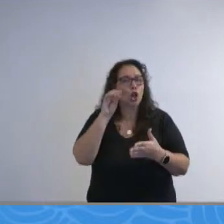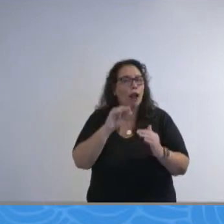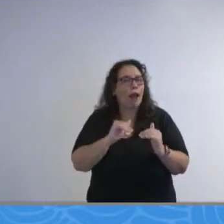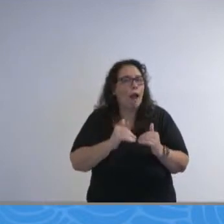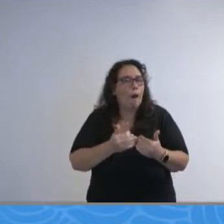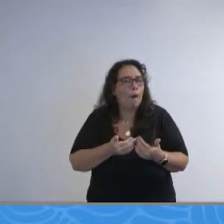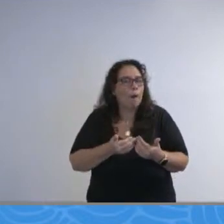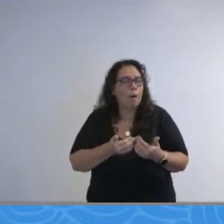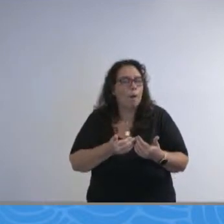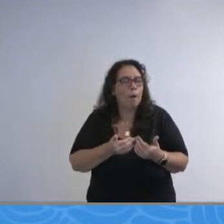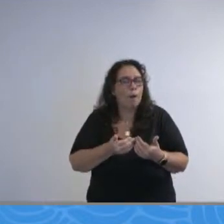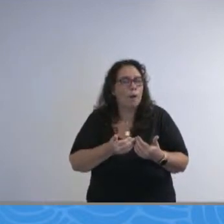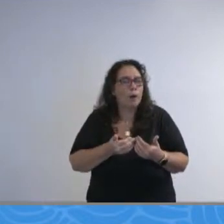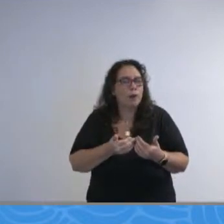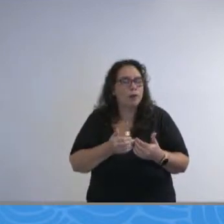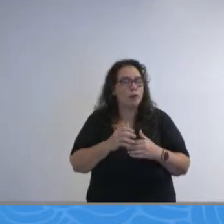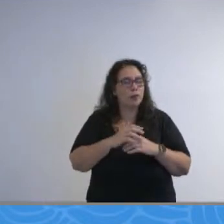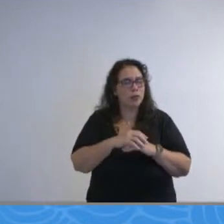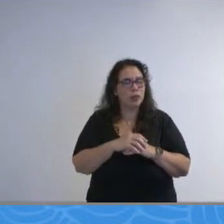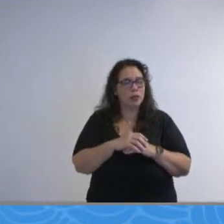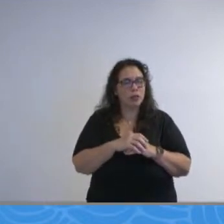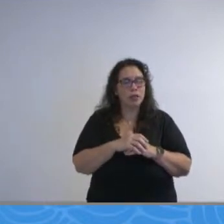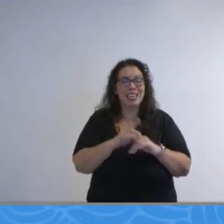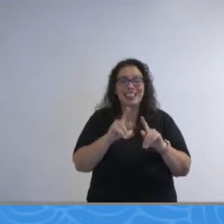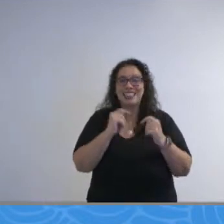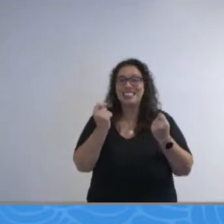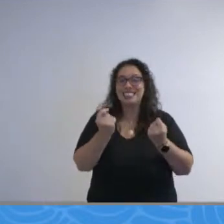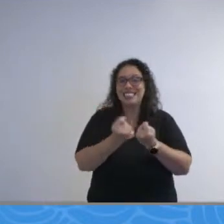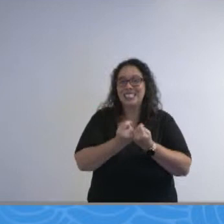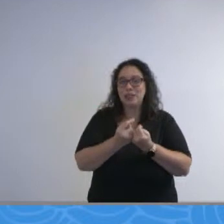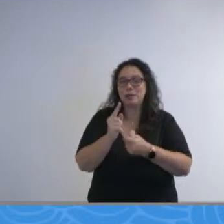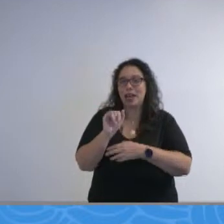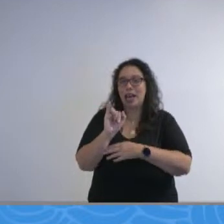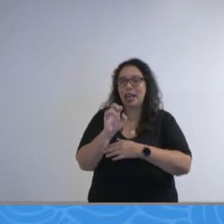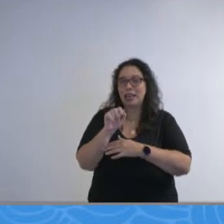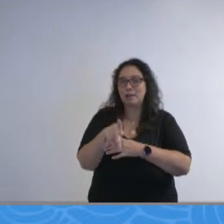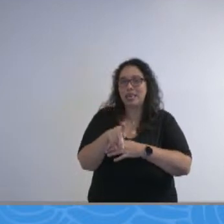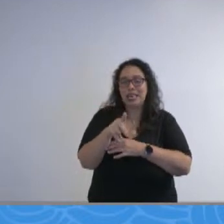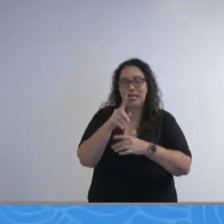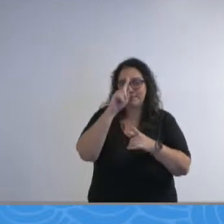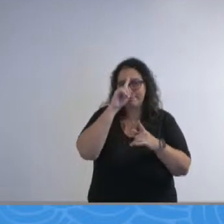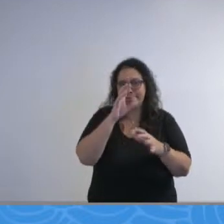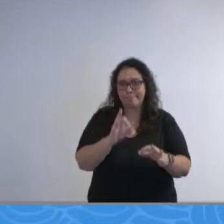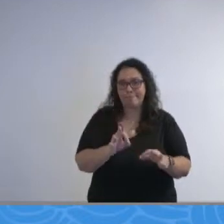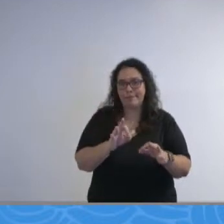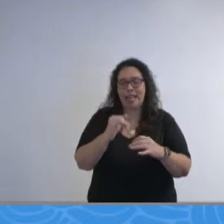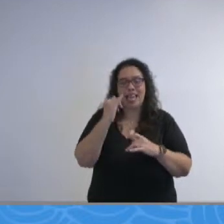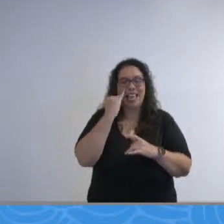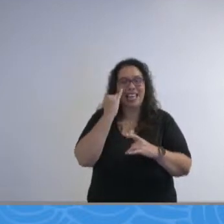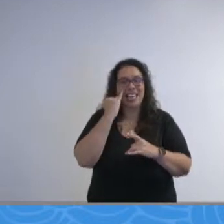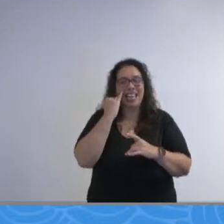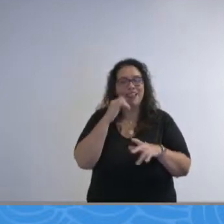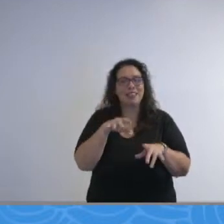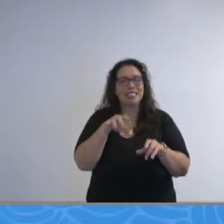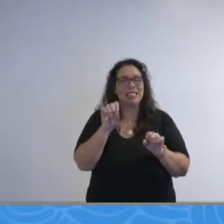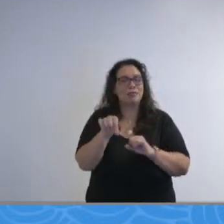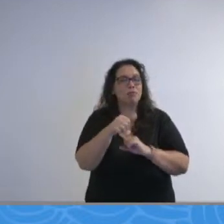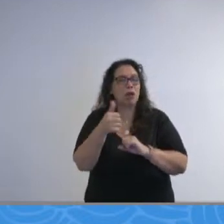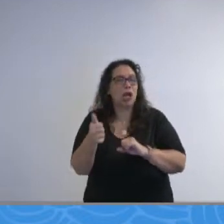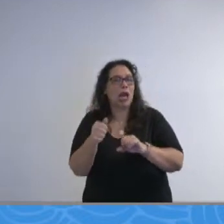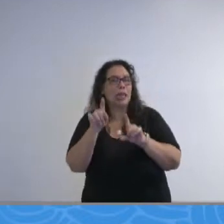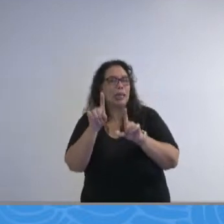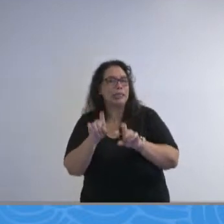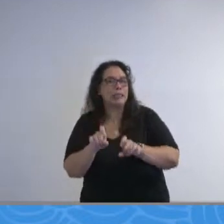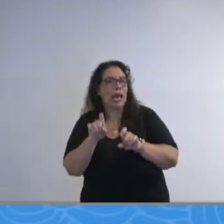IEP, that team needs to decide if the student needs to take an alternative assessment. Maybe the test could